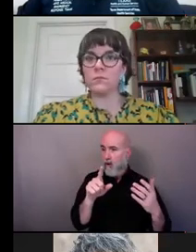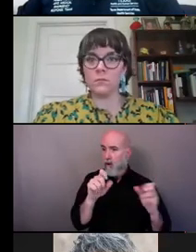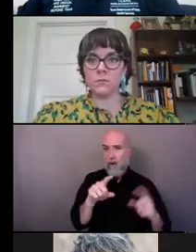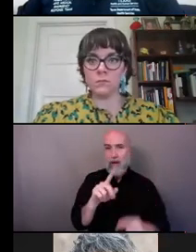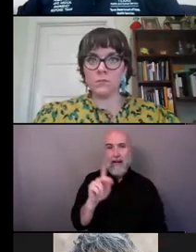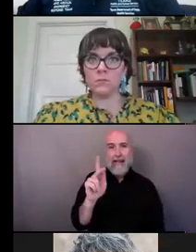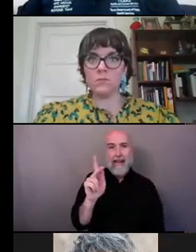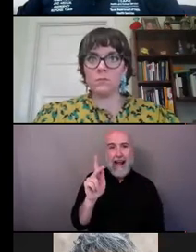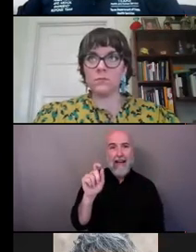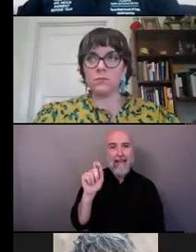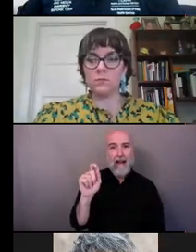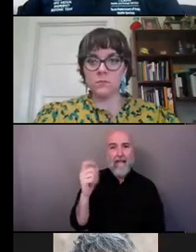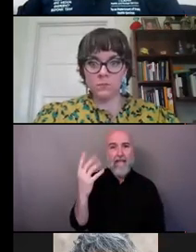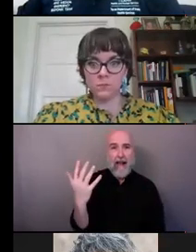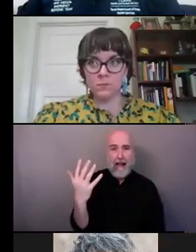K.5.